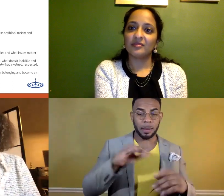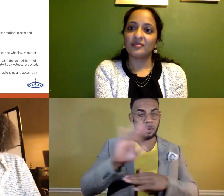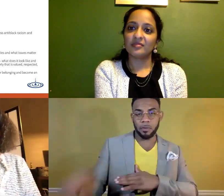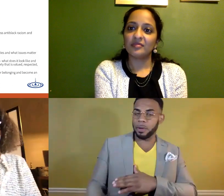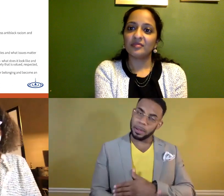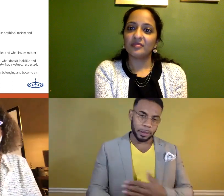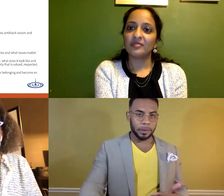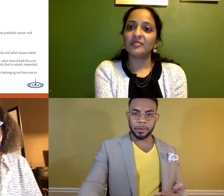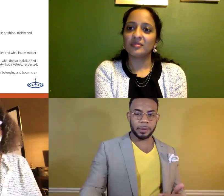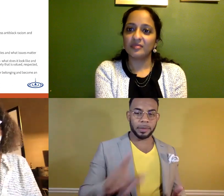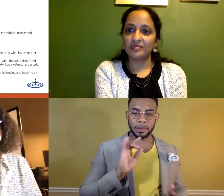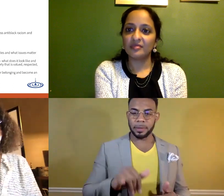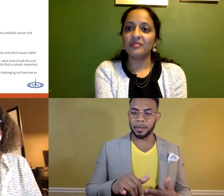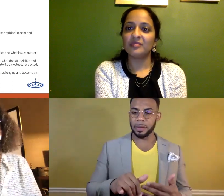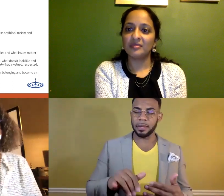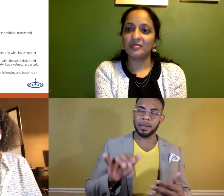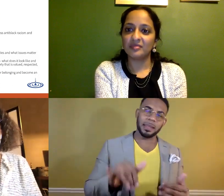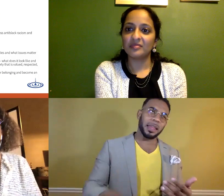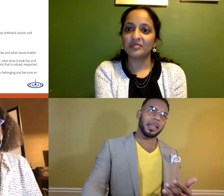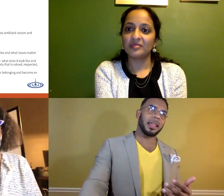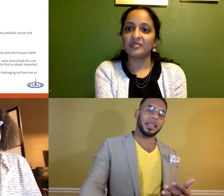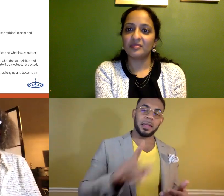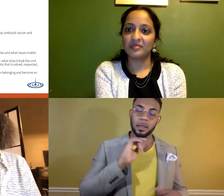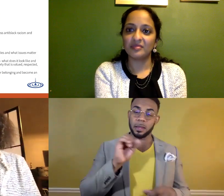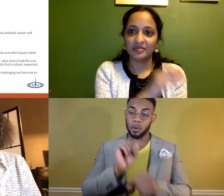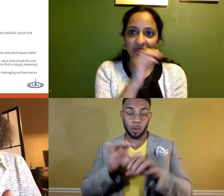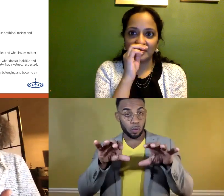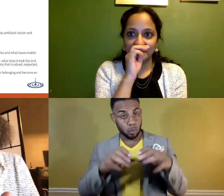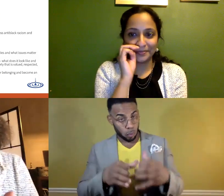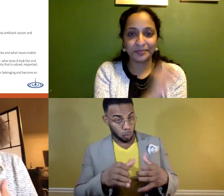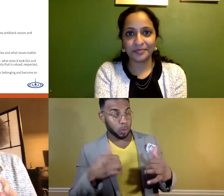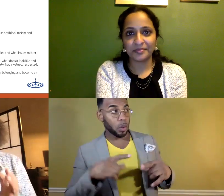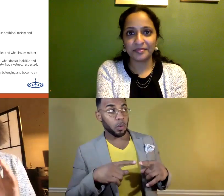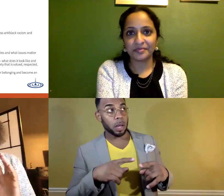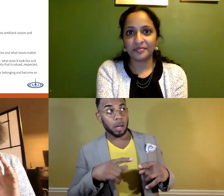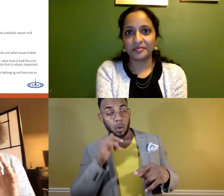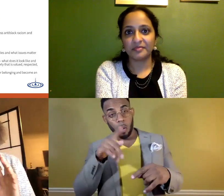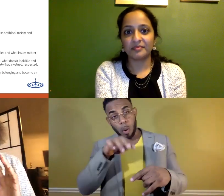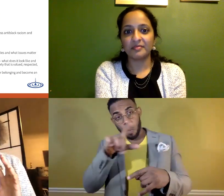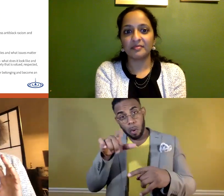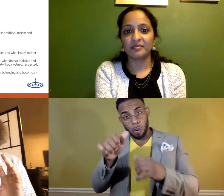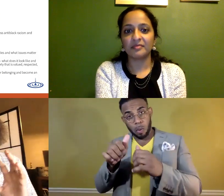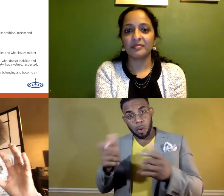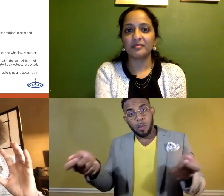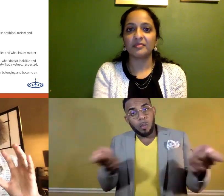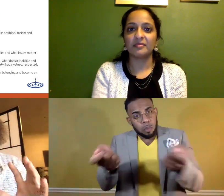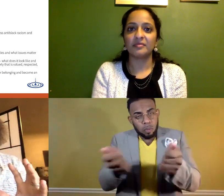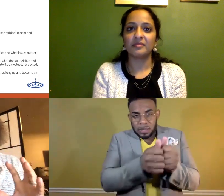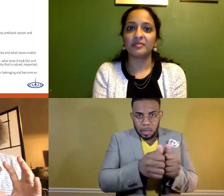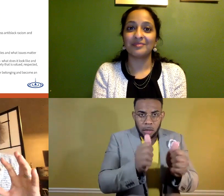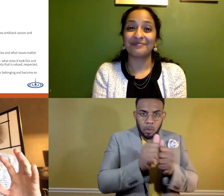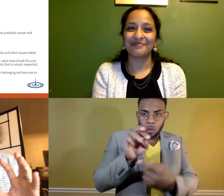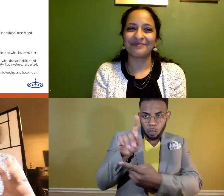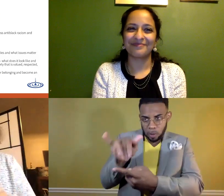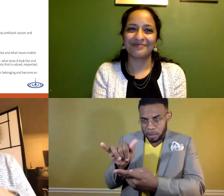overnight, is that there is a work group that we will pull together with